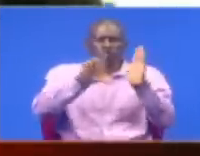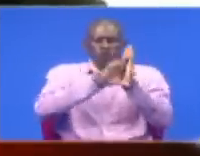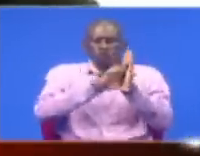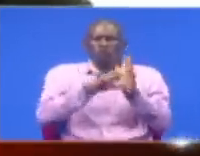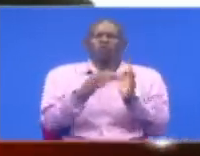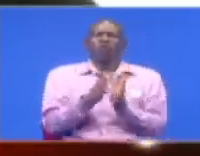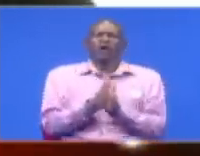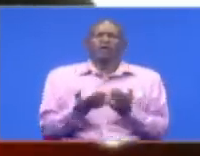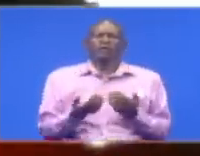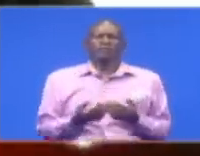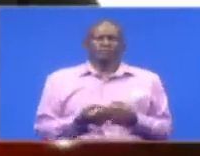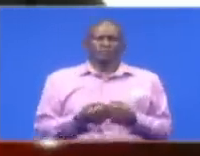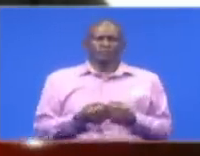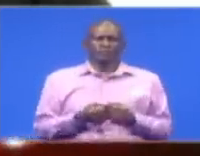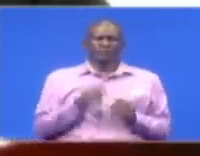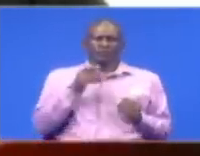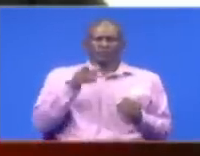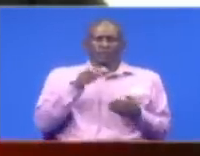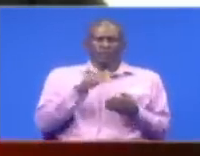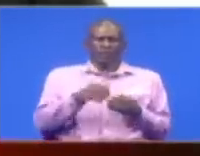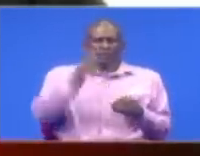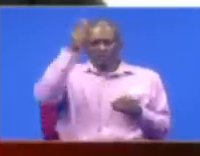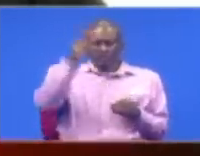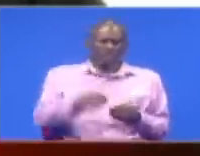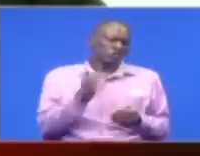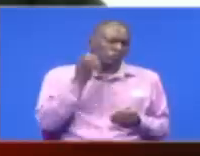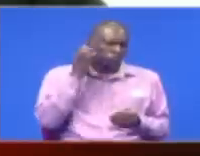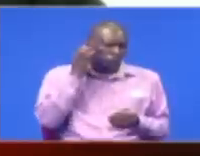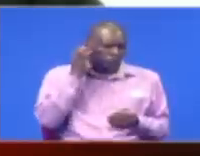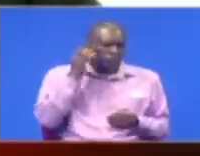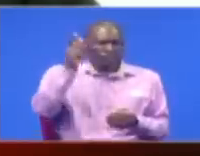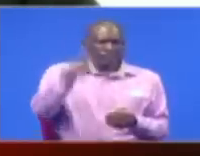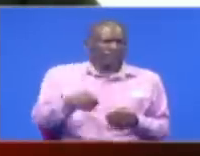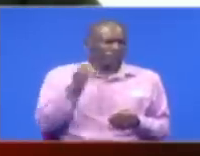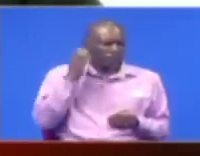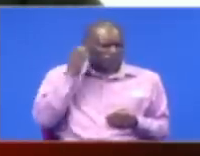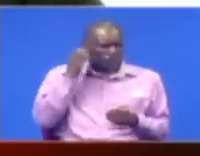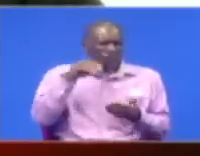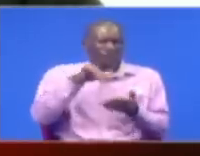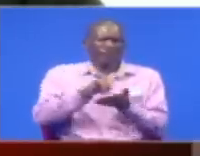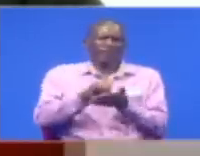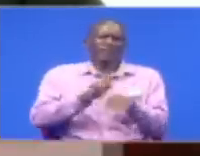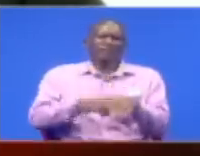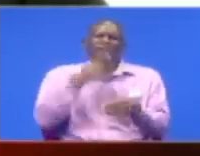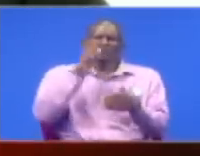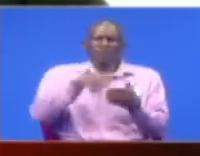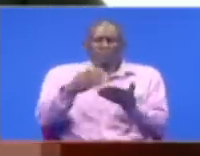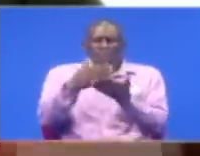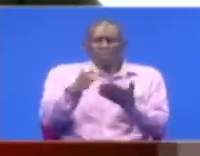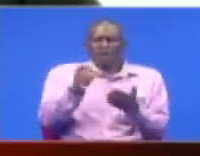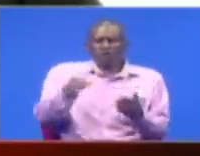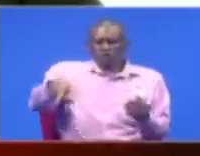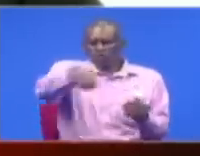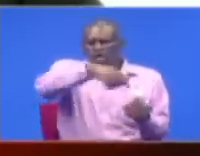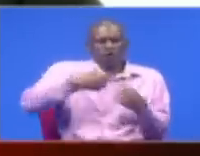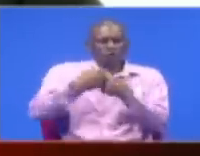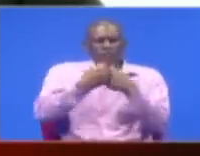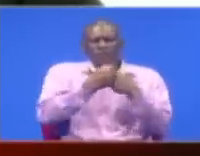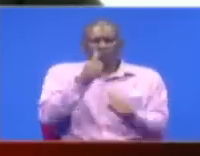And Justice Willy Mutunga then says that part of our